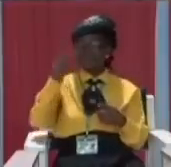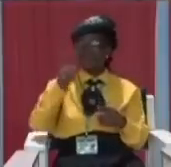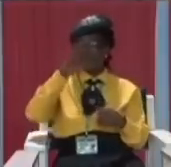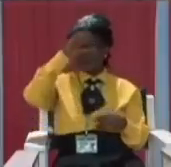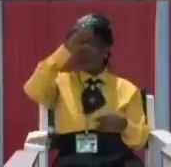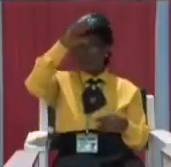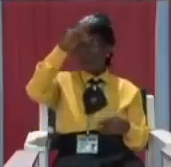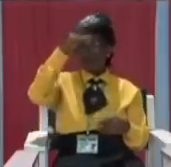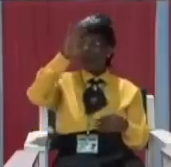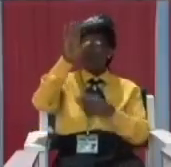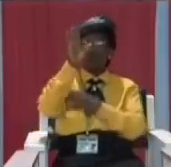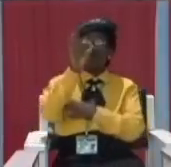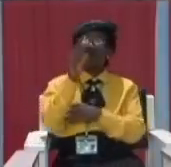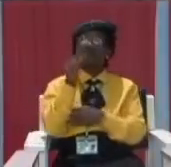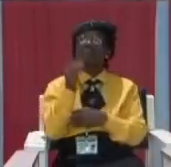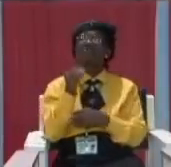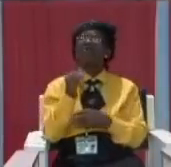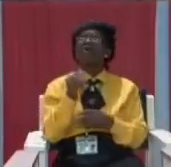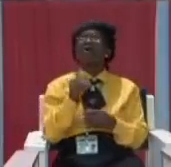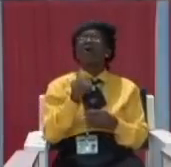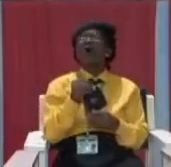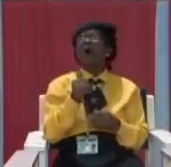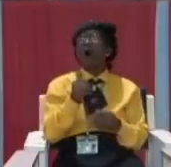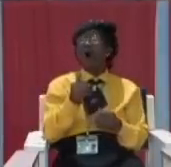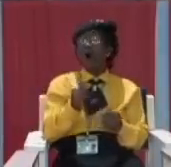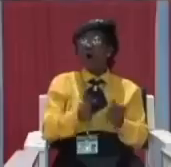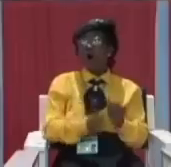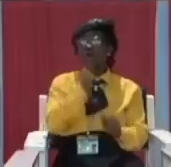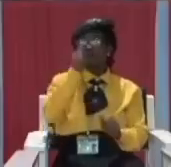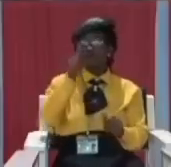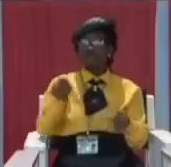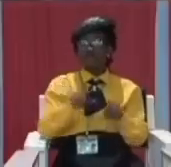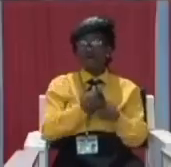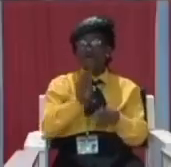Almost as usual. And they gave us 15 minutes.